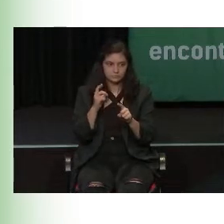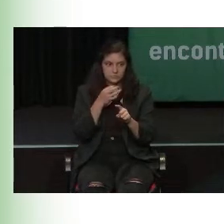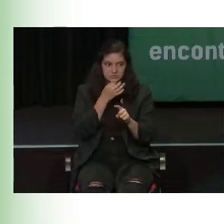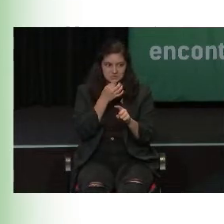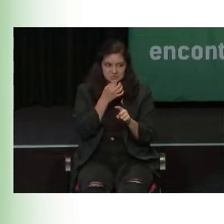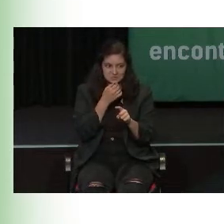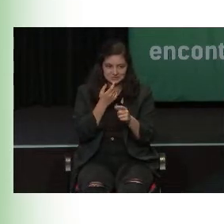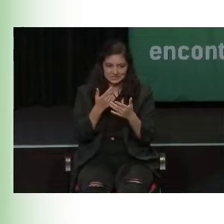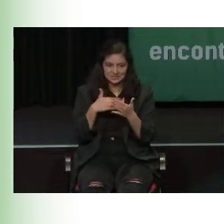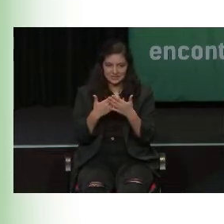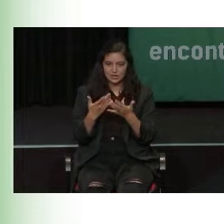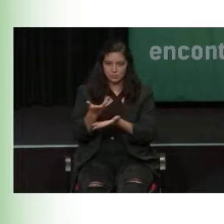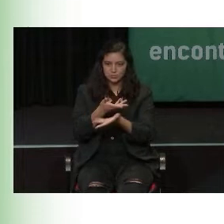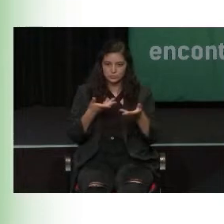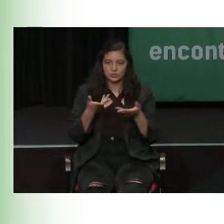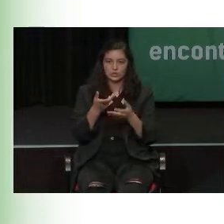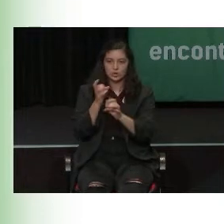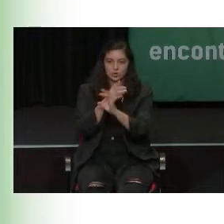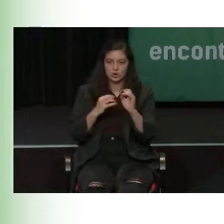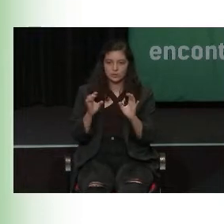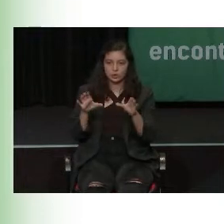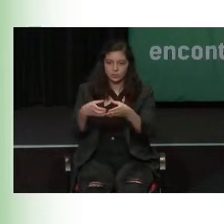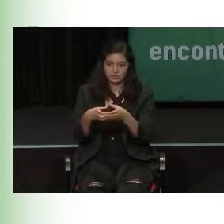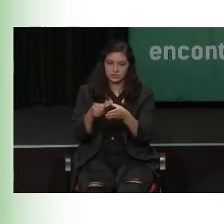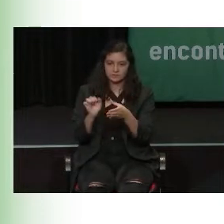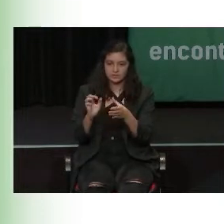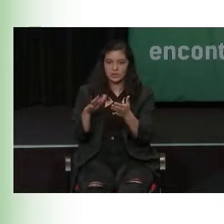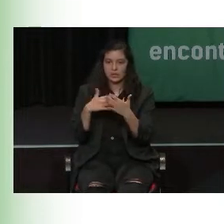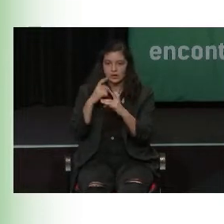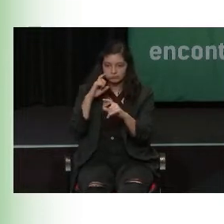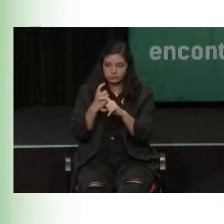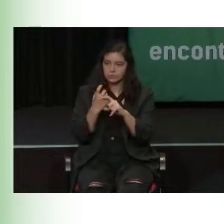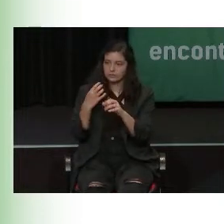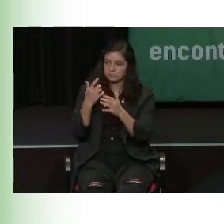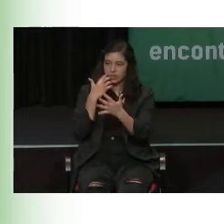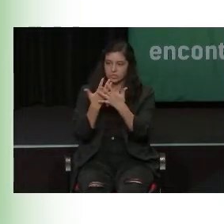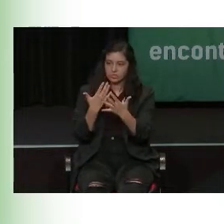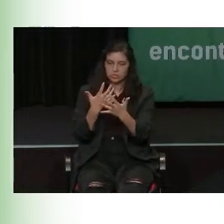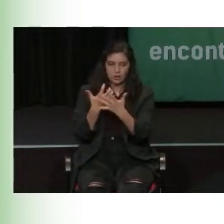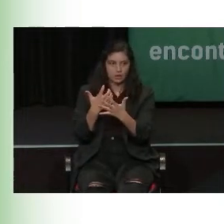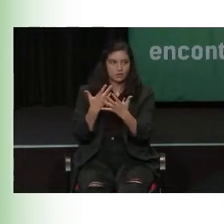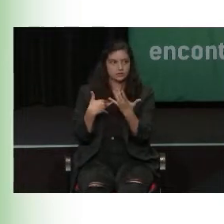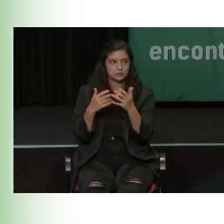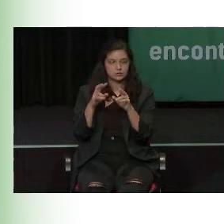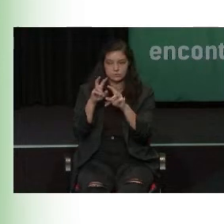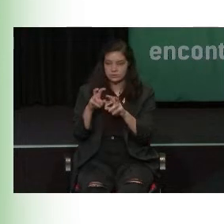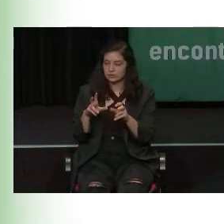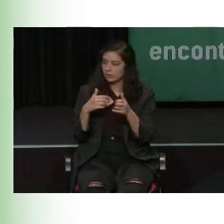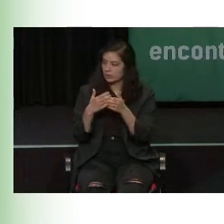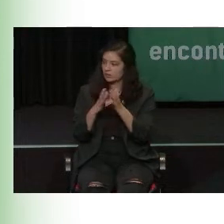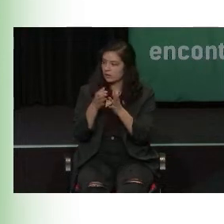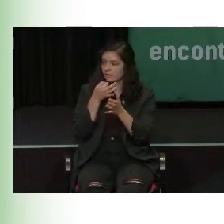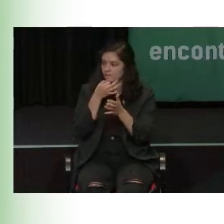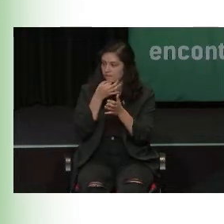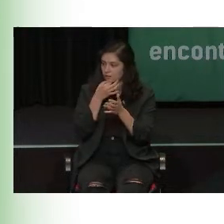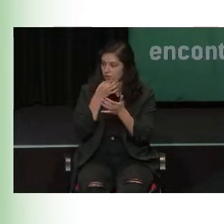about the work that I've been involved with for the European Commission to review the evidence for screening. And thirdly, to talk about my